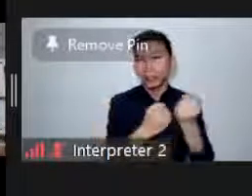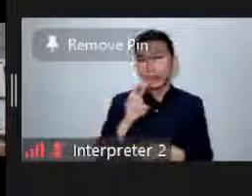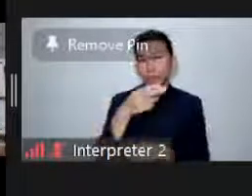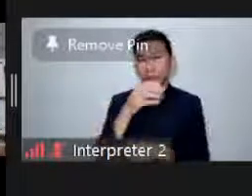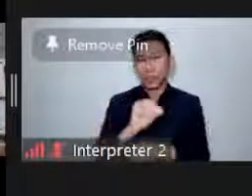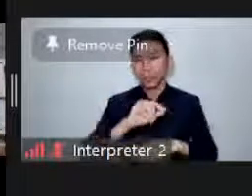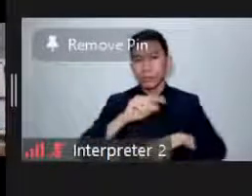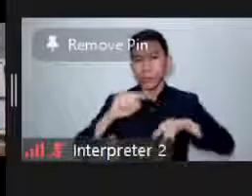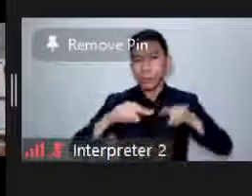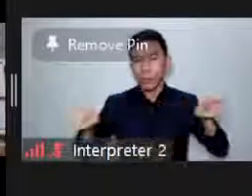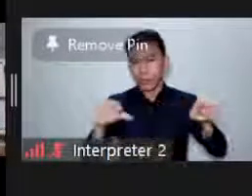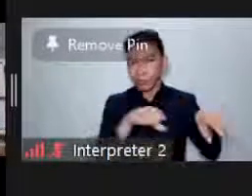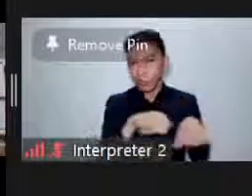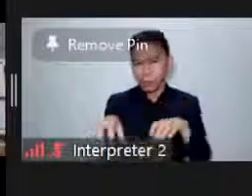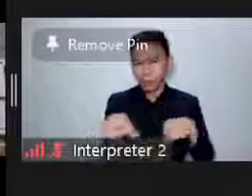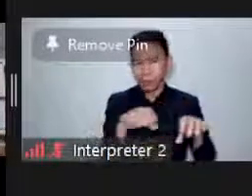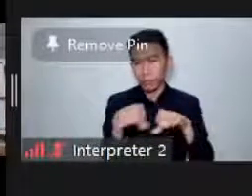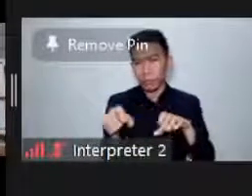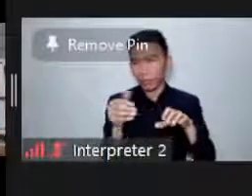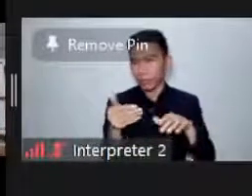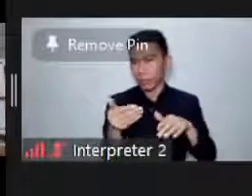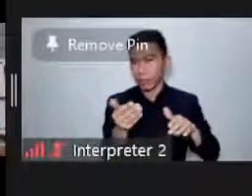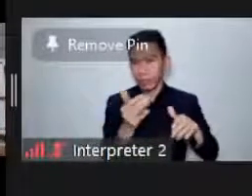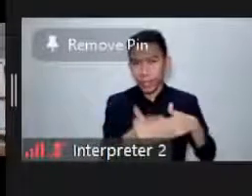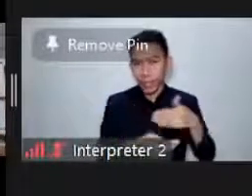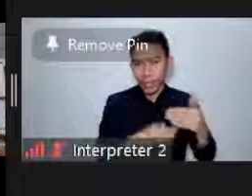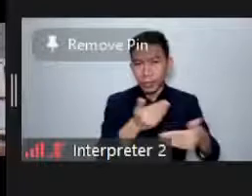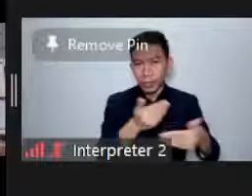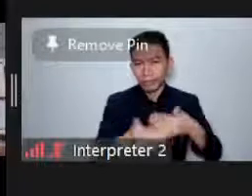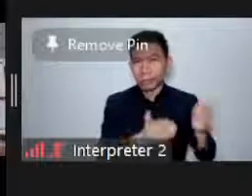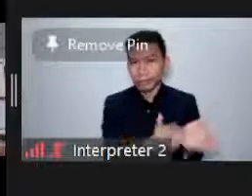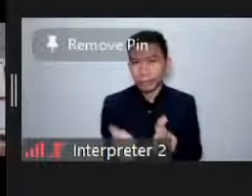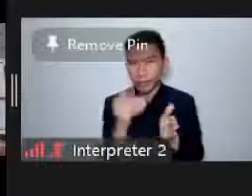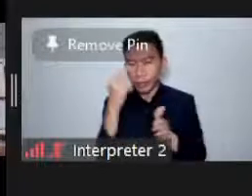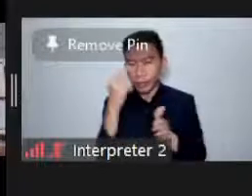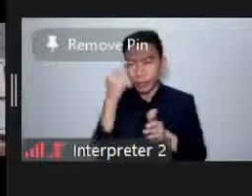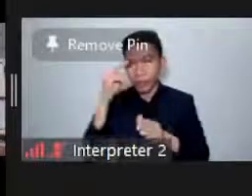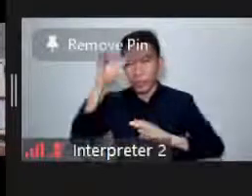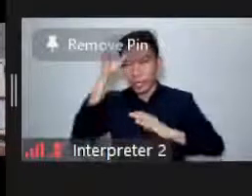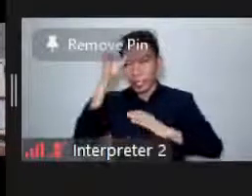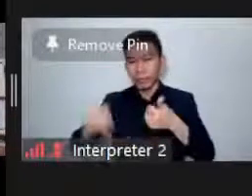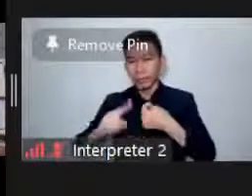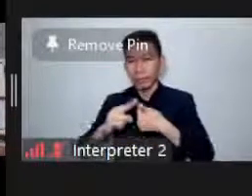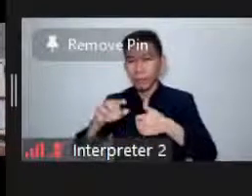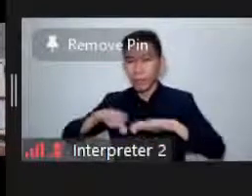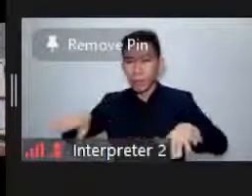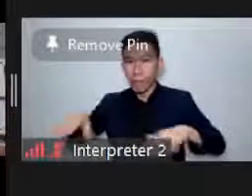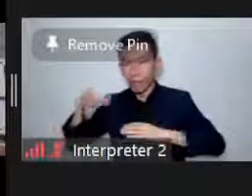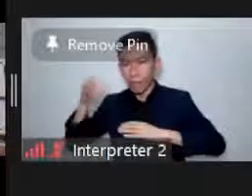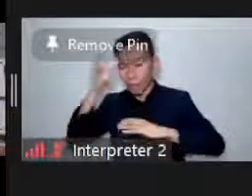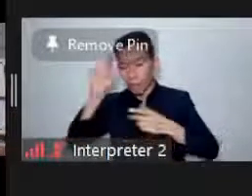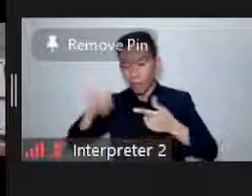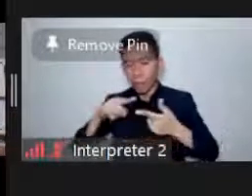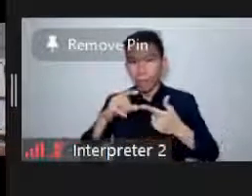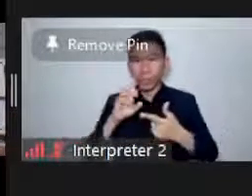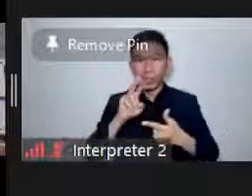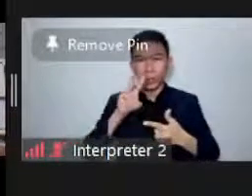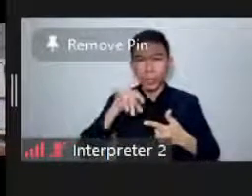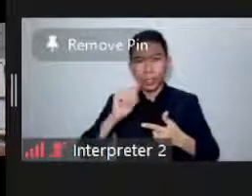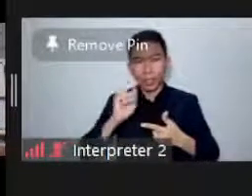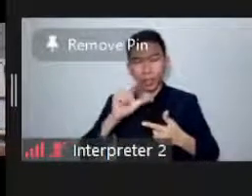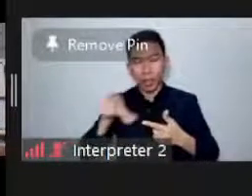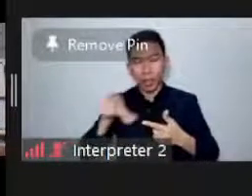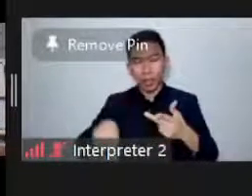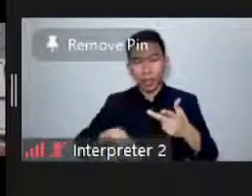or strategies for cancer, such as childhood cancer, cervical cancer, breast cancer, and the Cancer